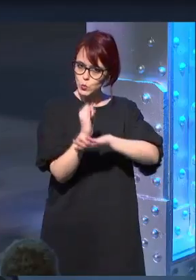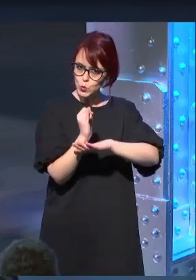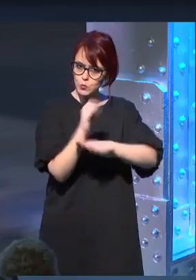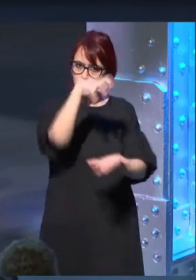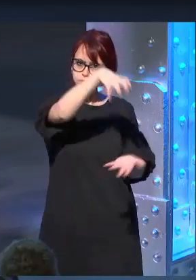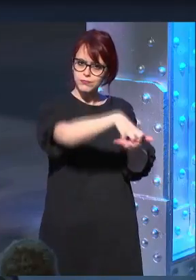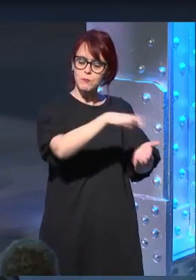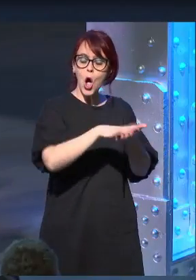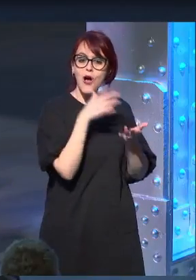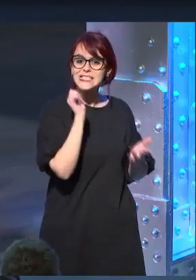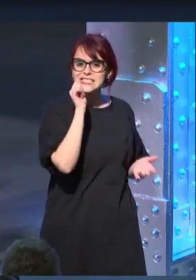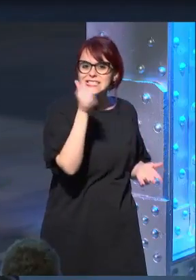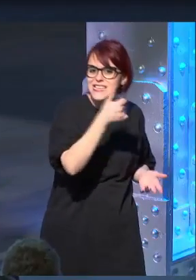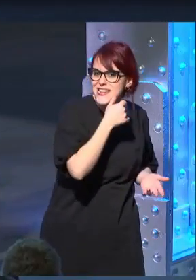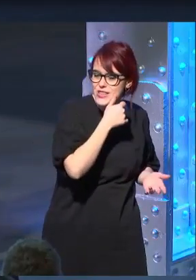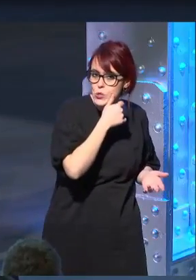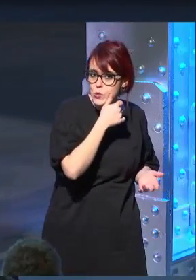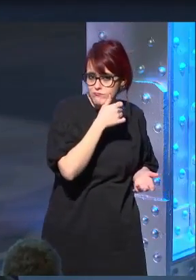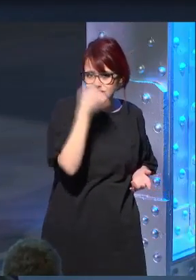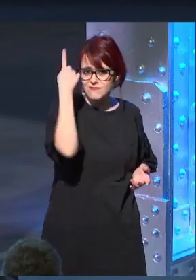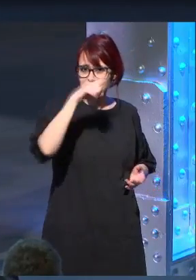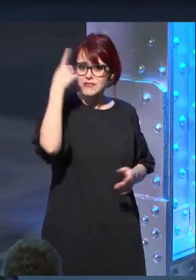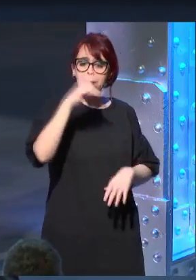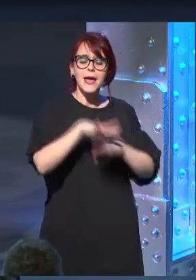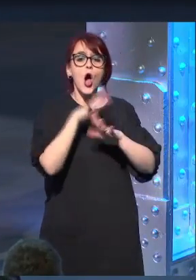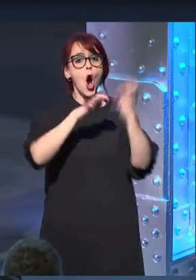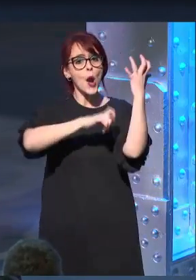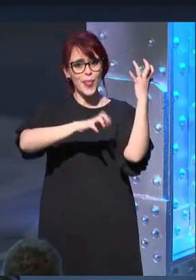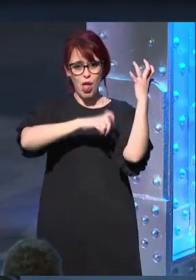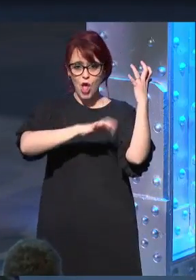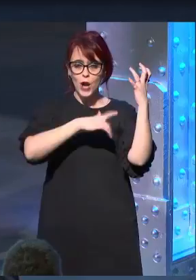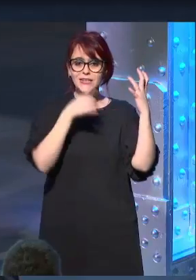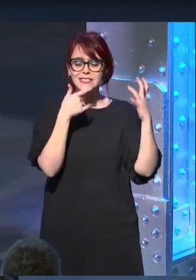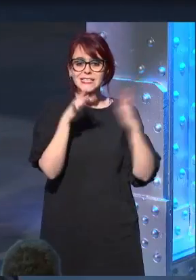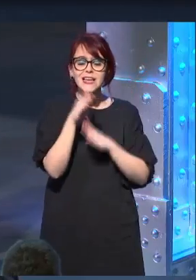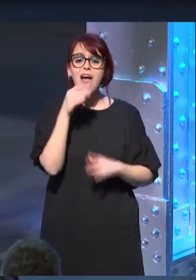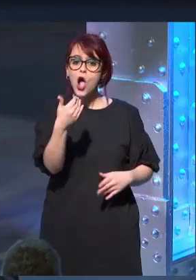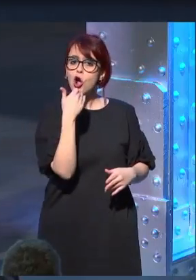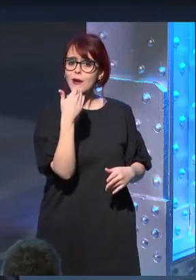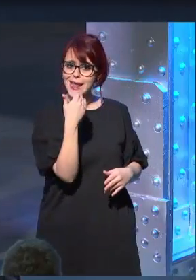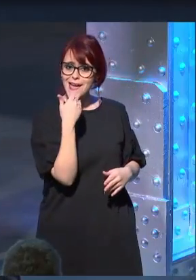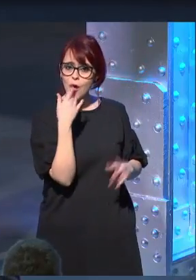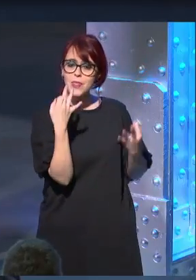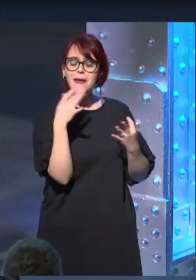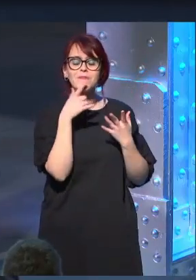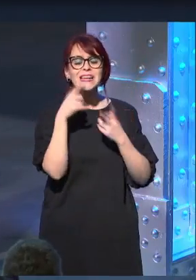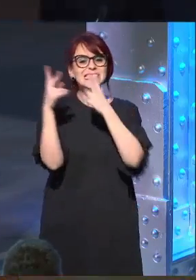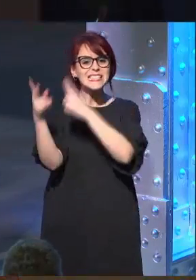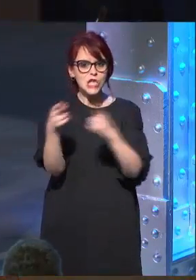I was attending a case, and the principal of a high school